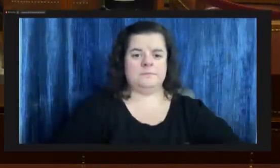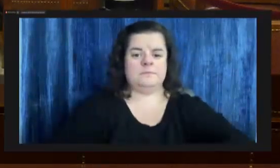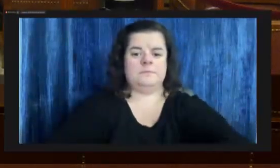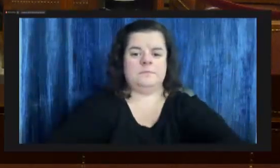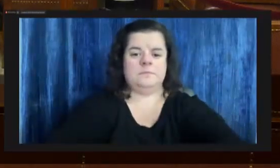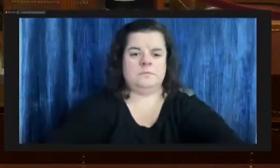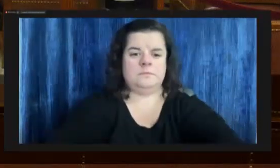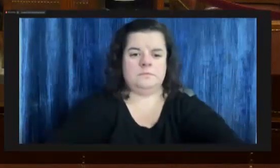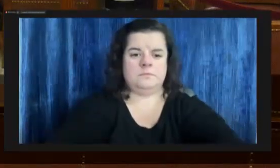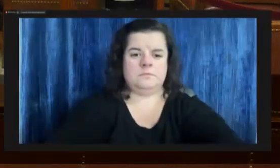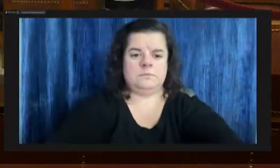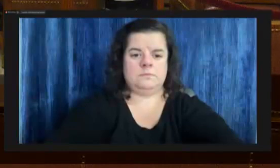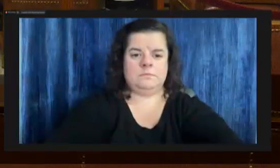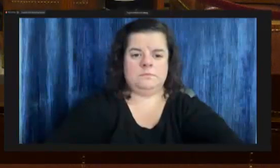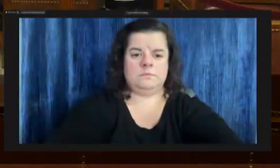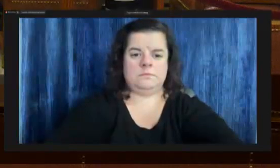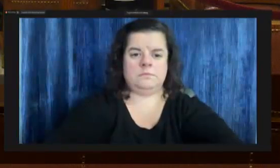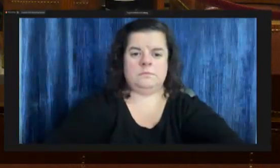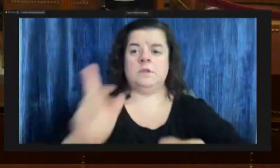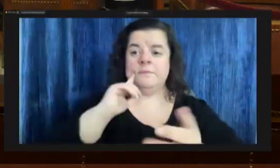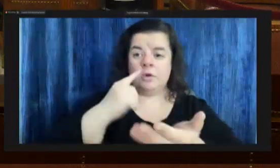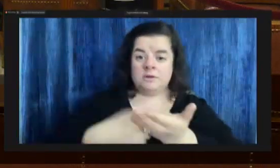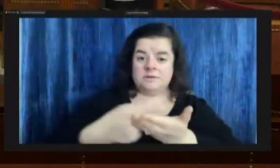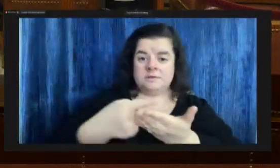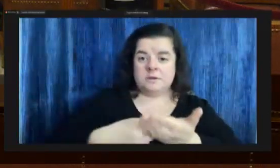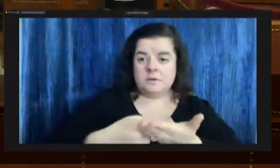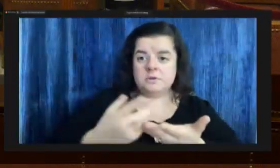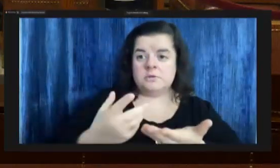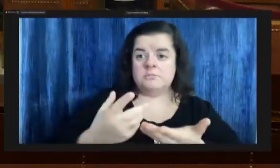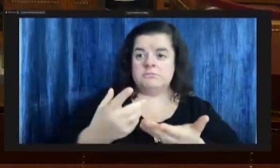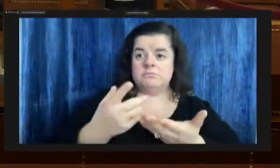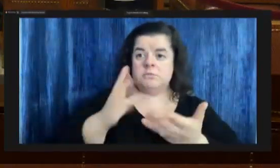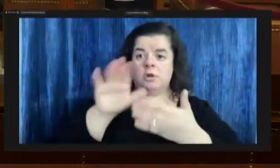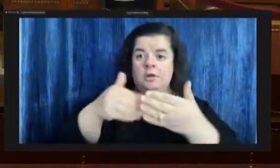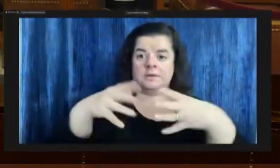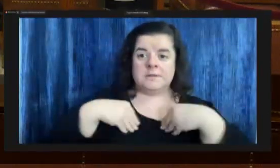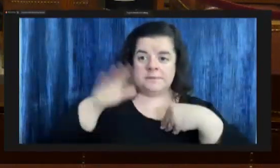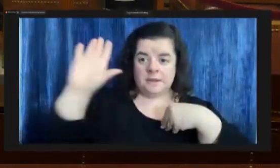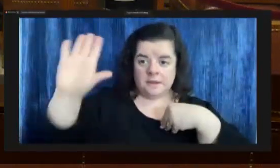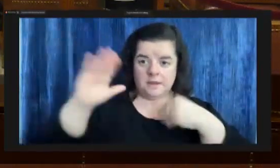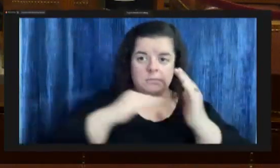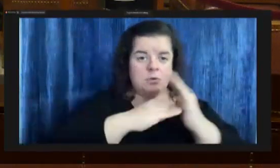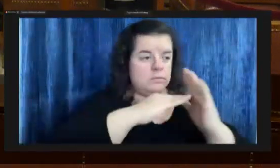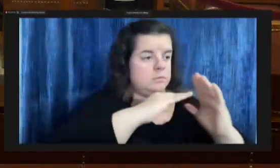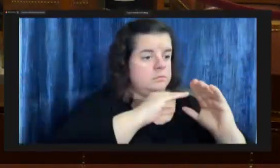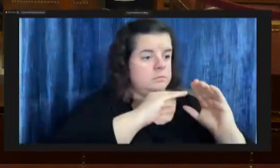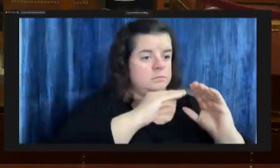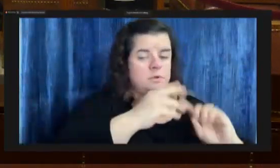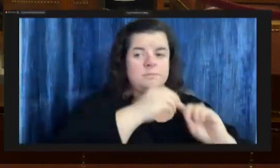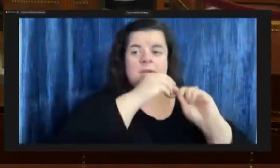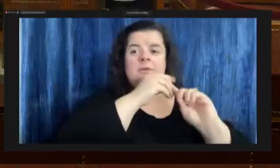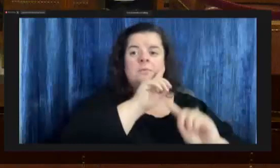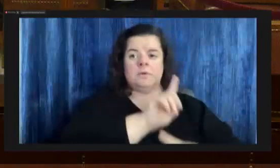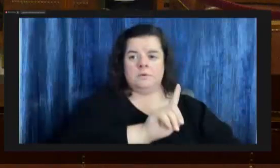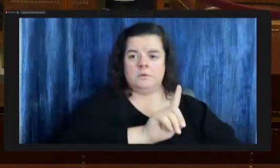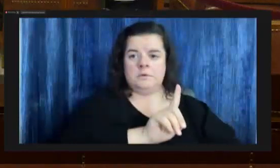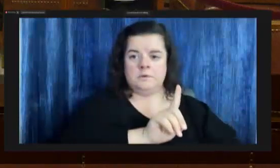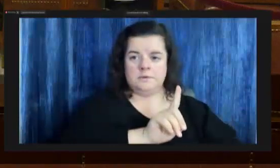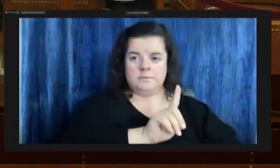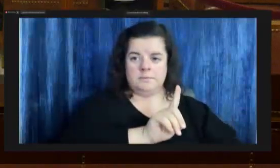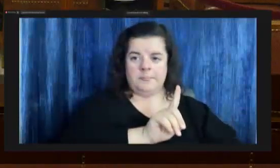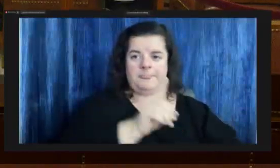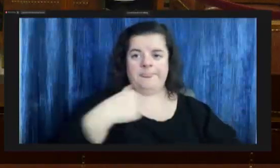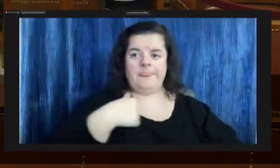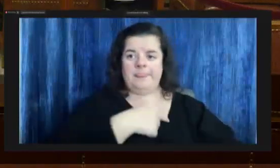Any further discussion? Seeing none, all those in favor say aye. Aye. Aye. Any opposed? One abstention. Just keep your pets away. That, I don't get it. So we've